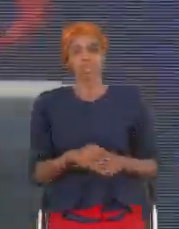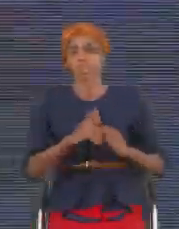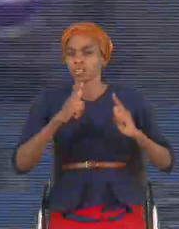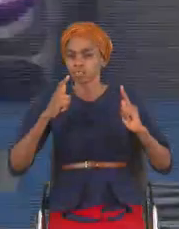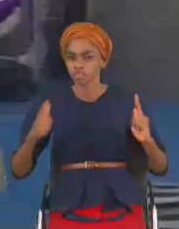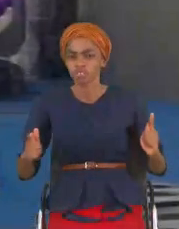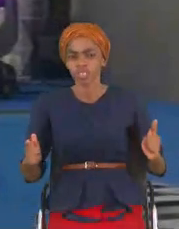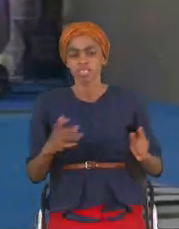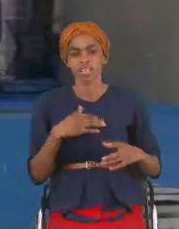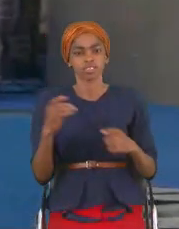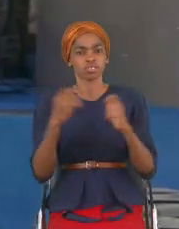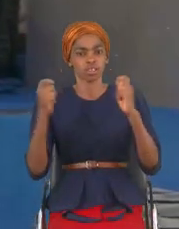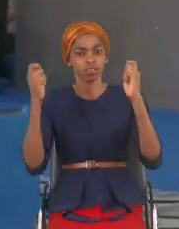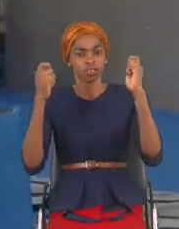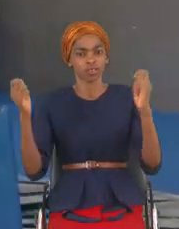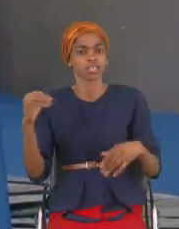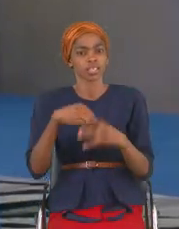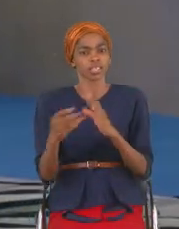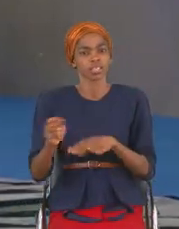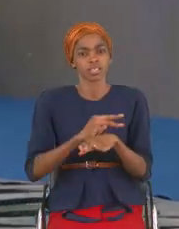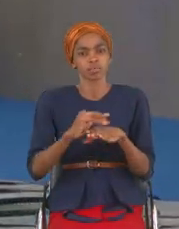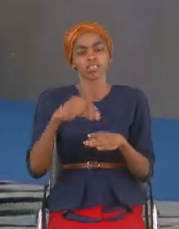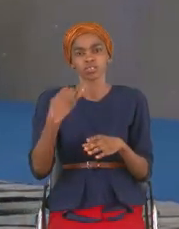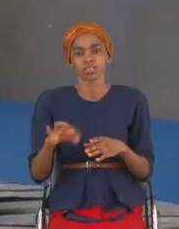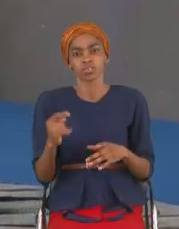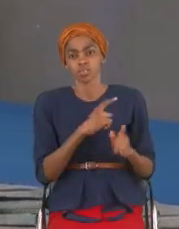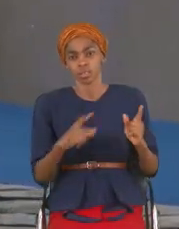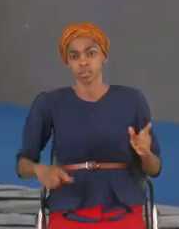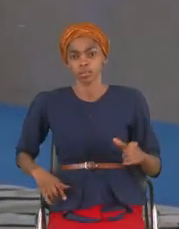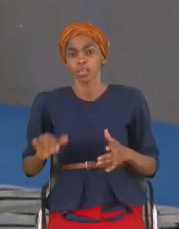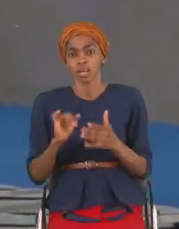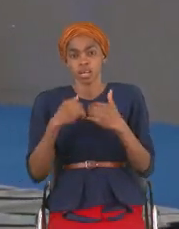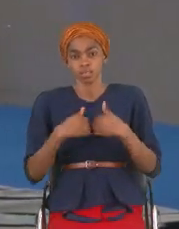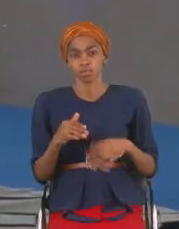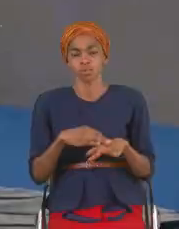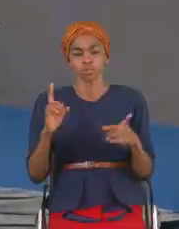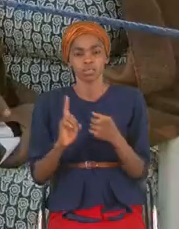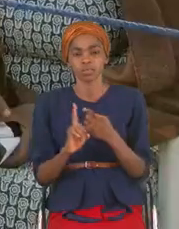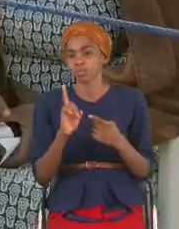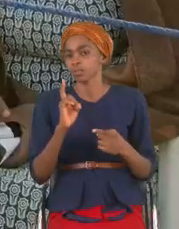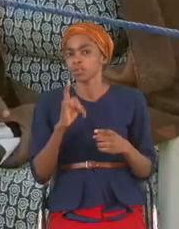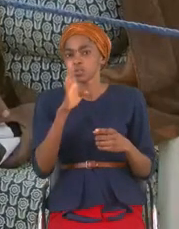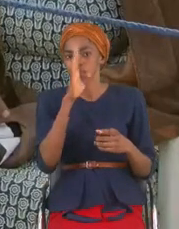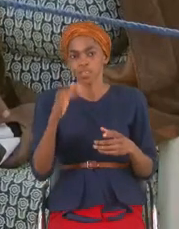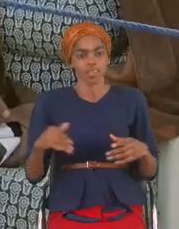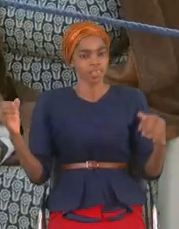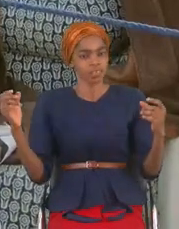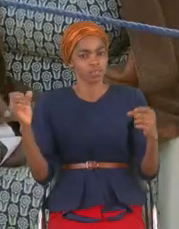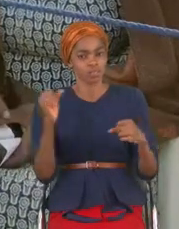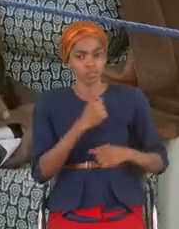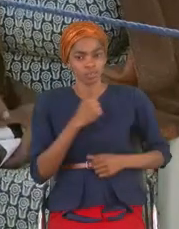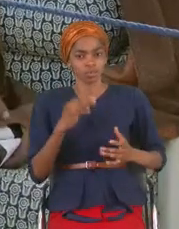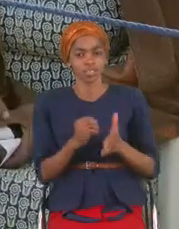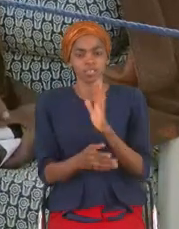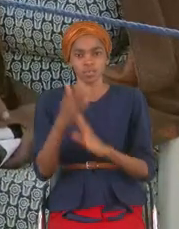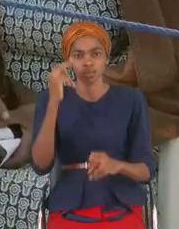and triumphant in the ministry the Lord has called him to. You'll be a soldier